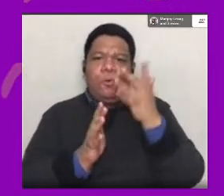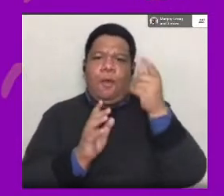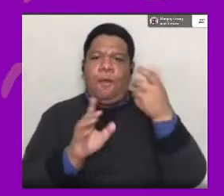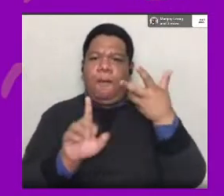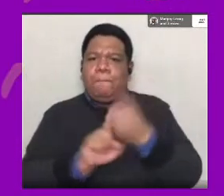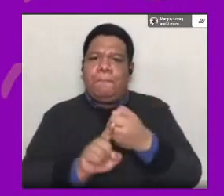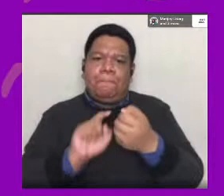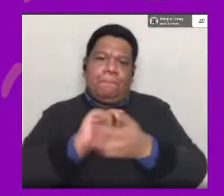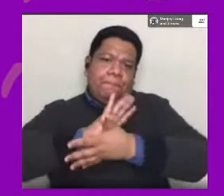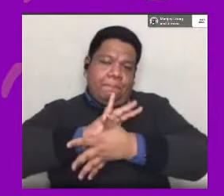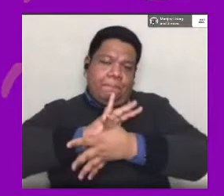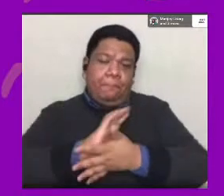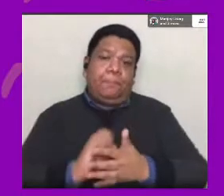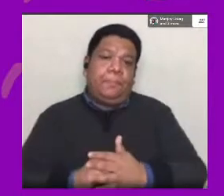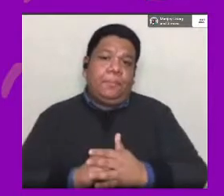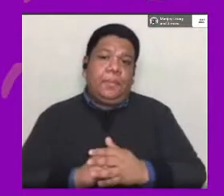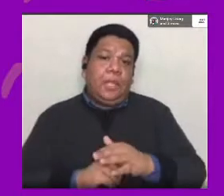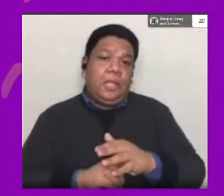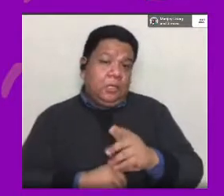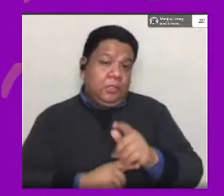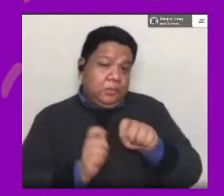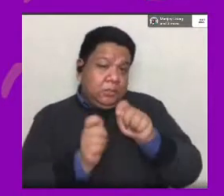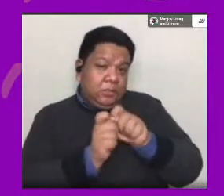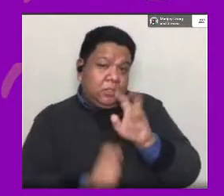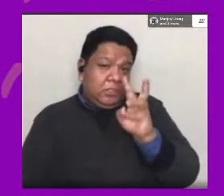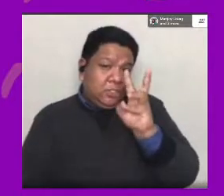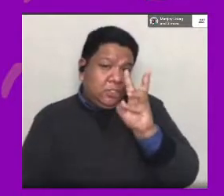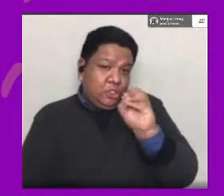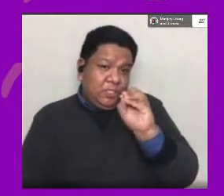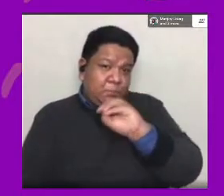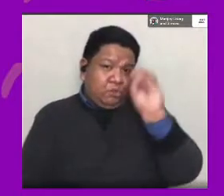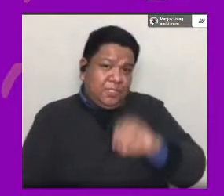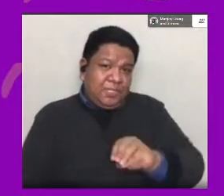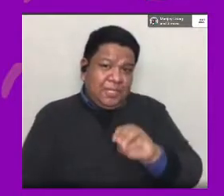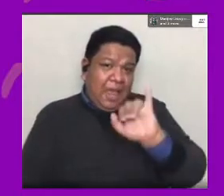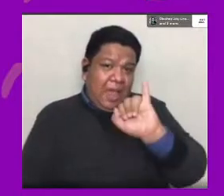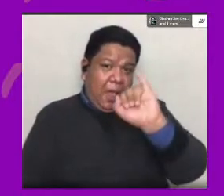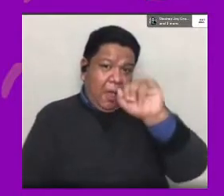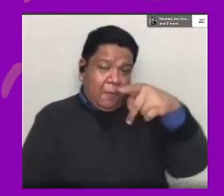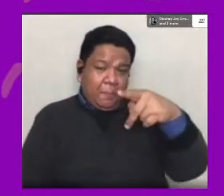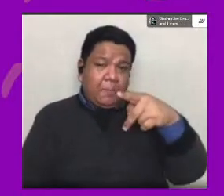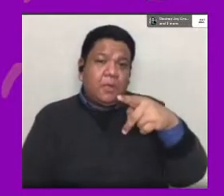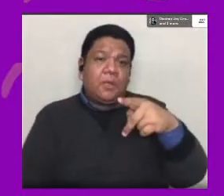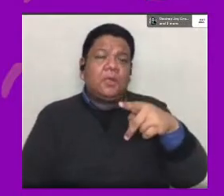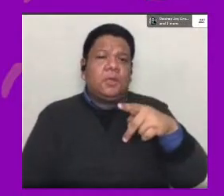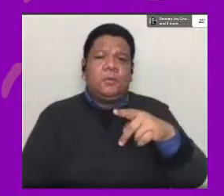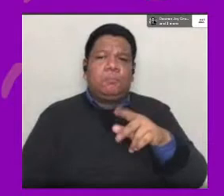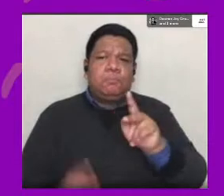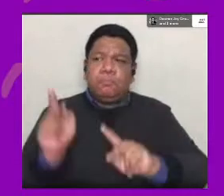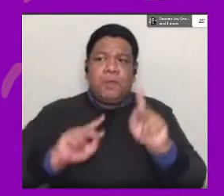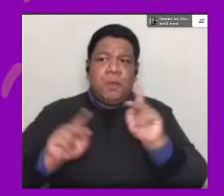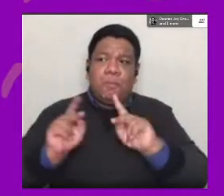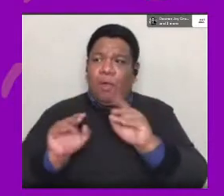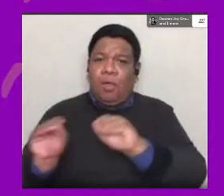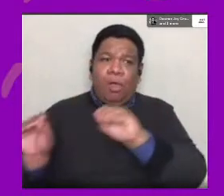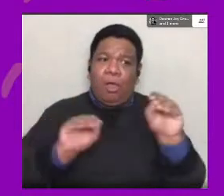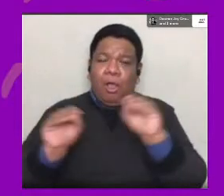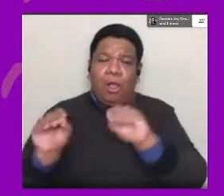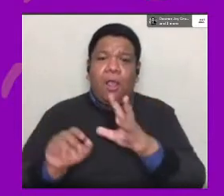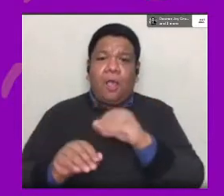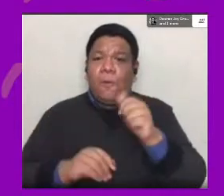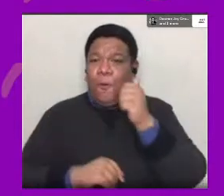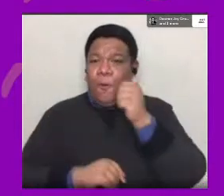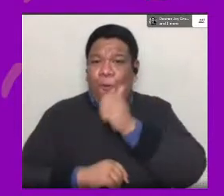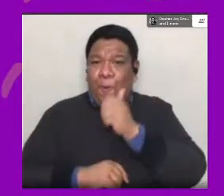Specifically, 60% of indigenous peoples, internally displaced persons, and urban poor women